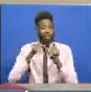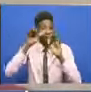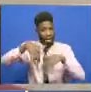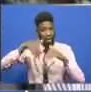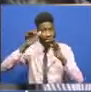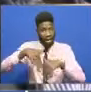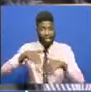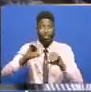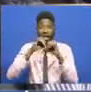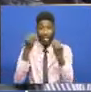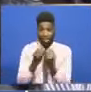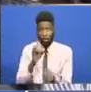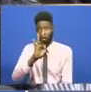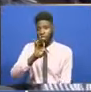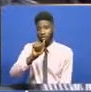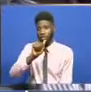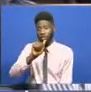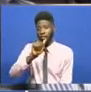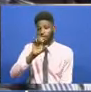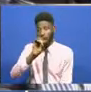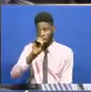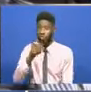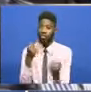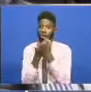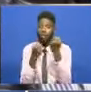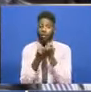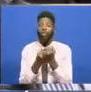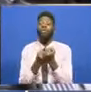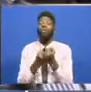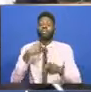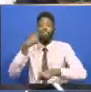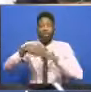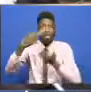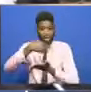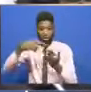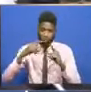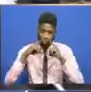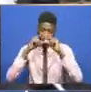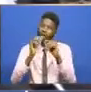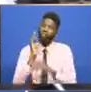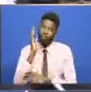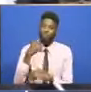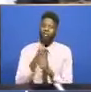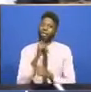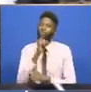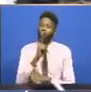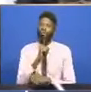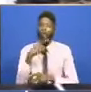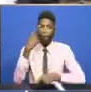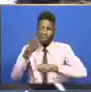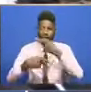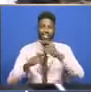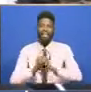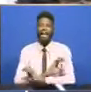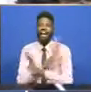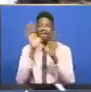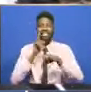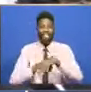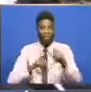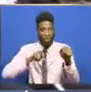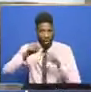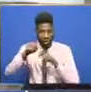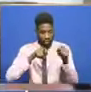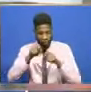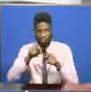FAO, supporting the registration process, observe it will ensure transparency in management and engagement of